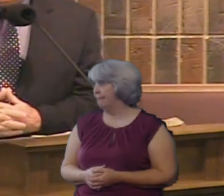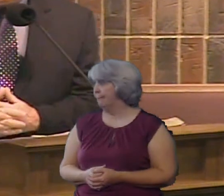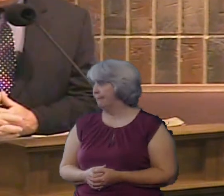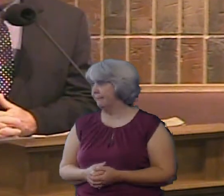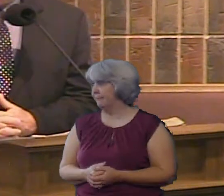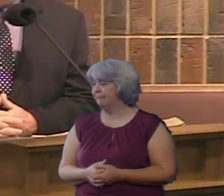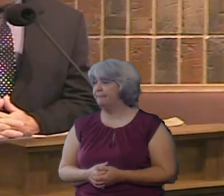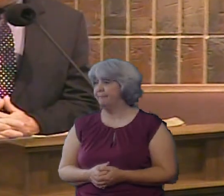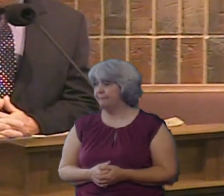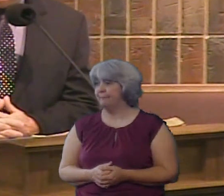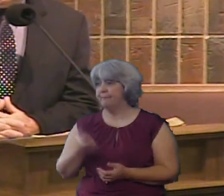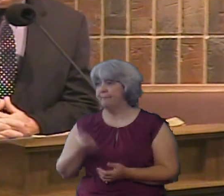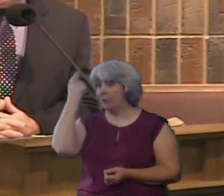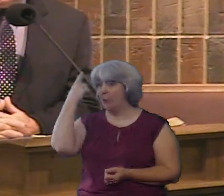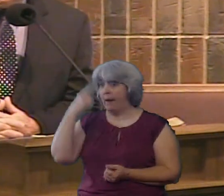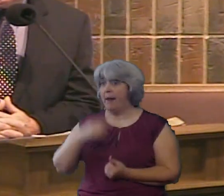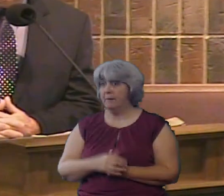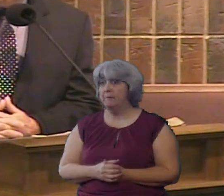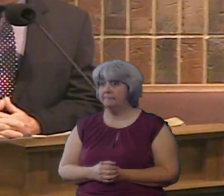I got that.